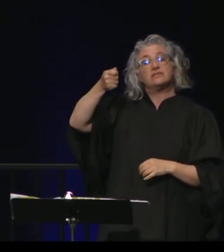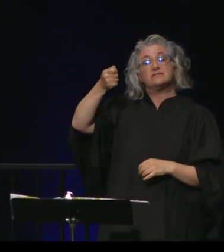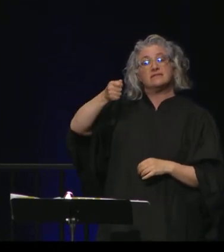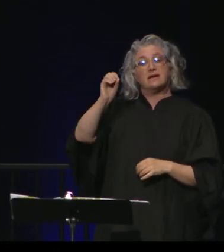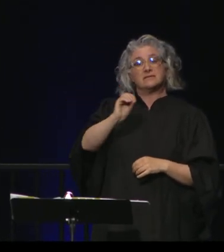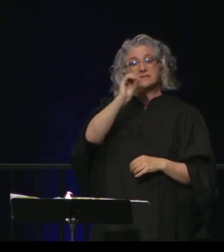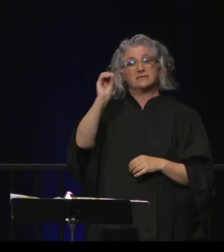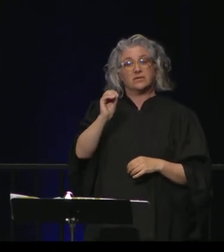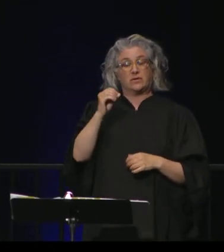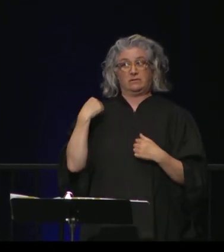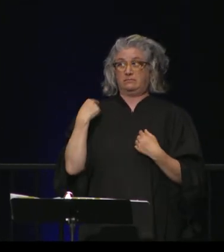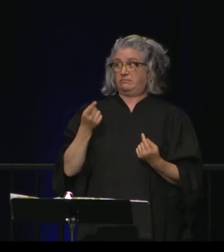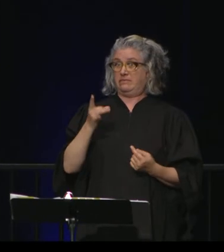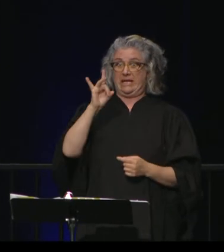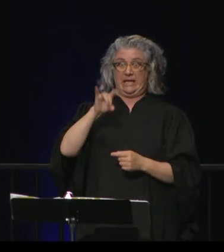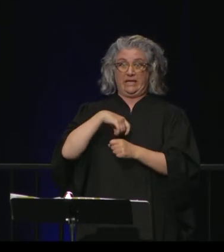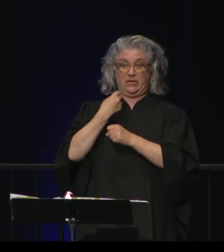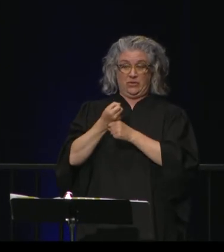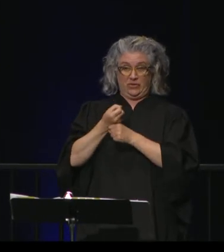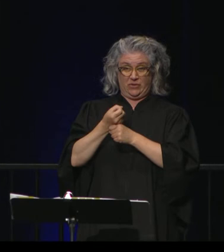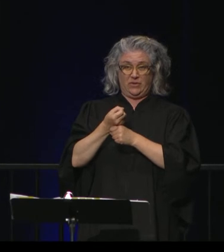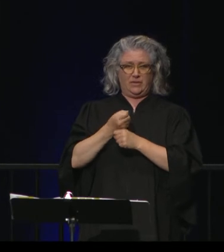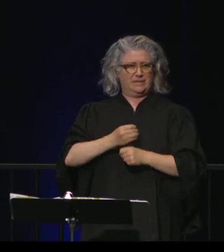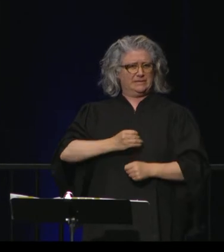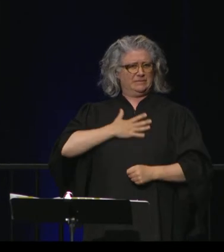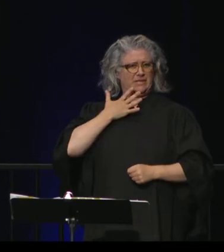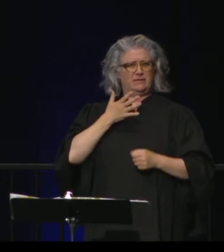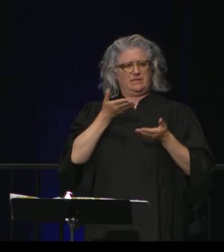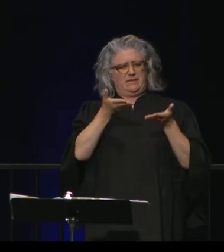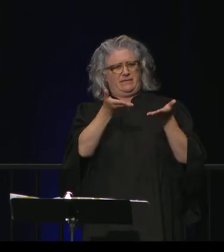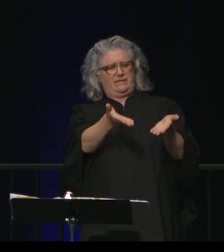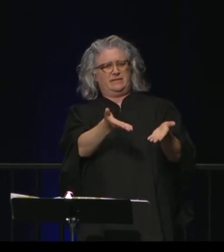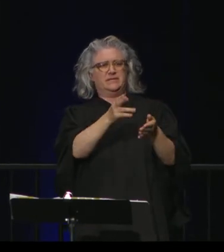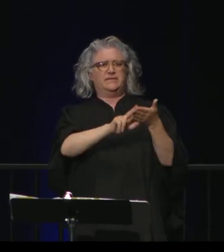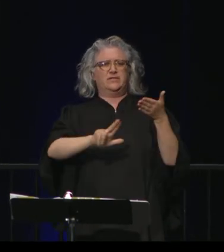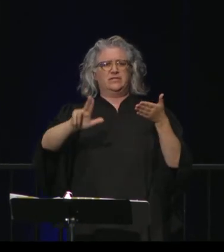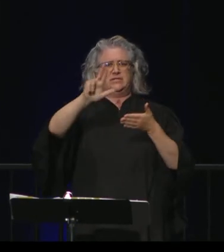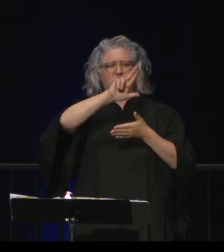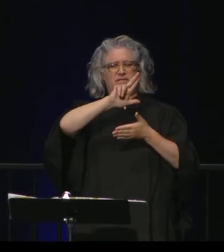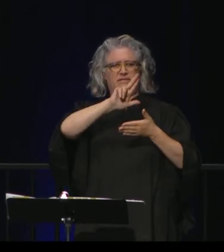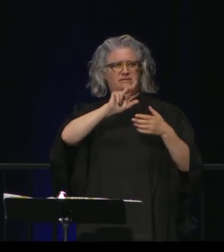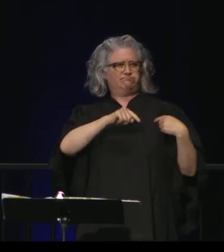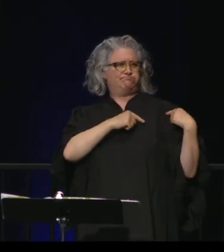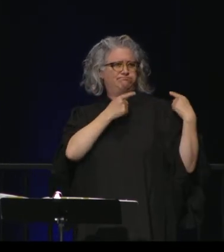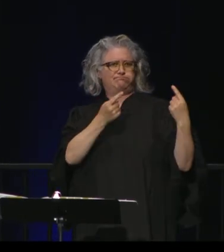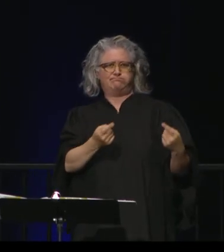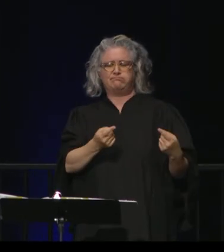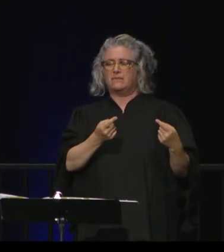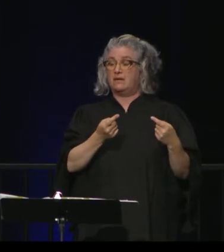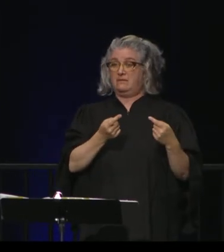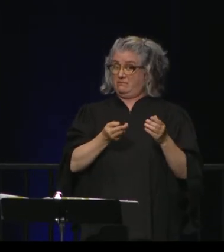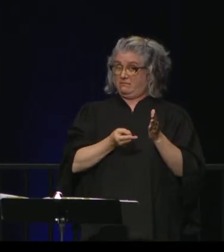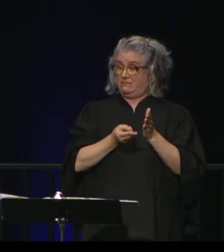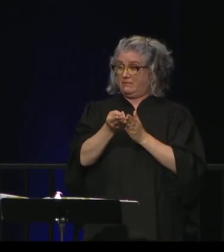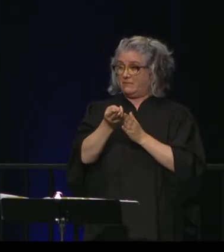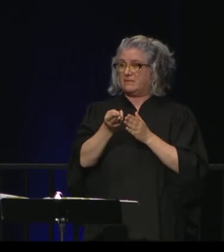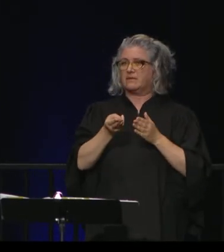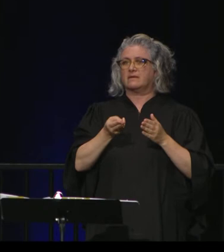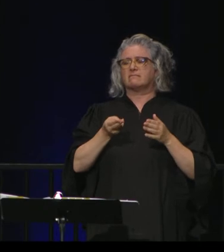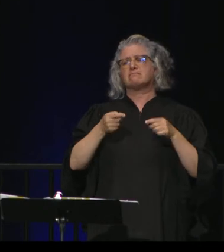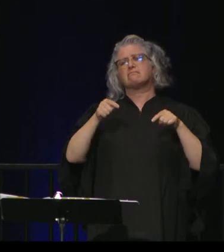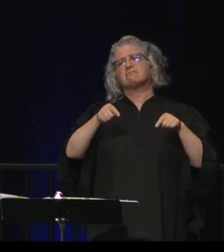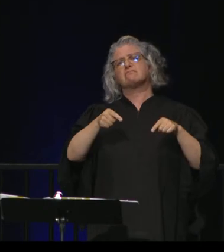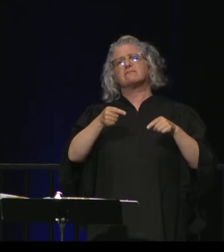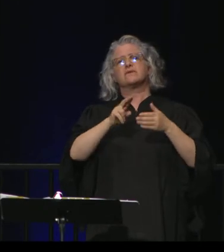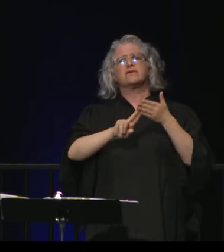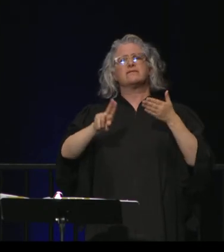I've been inspired by this great institution of learning which has quite frankly welcomed me into